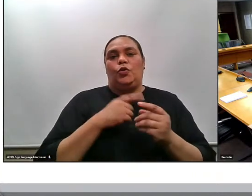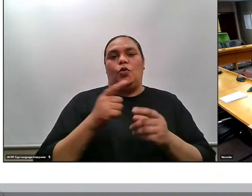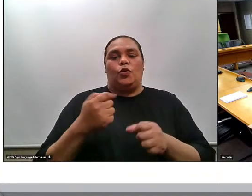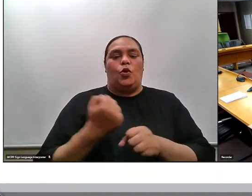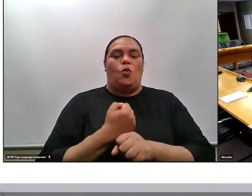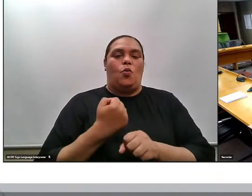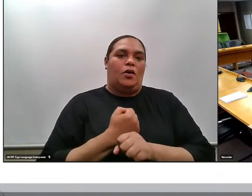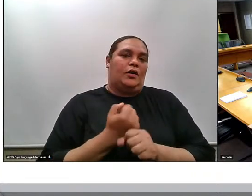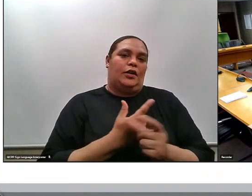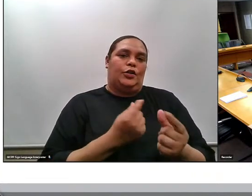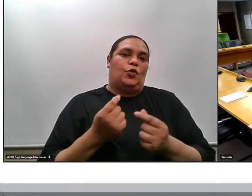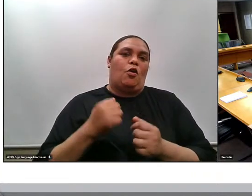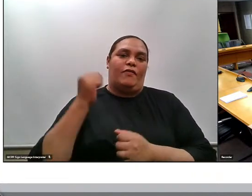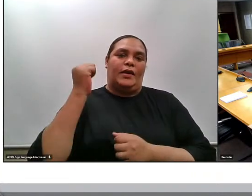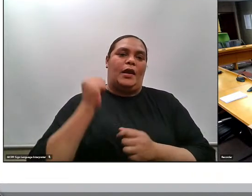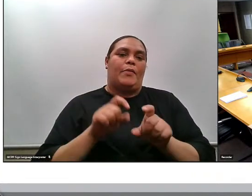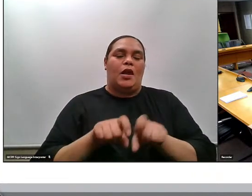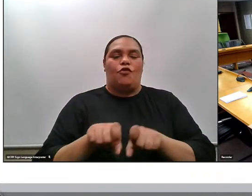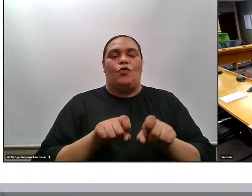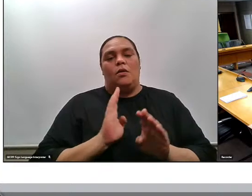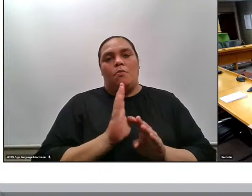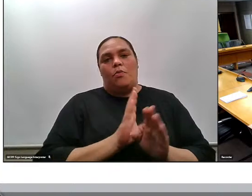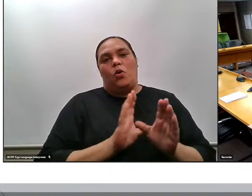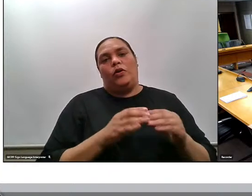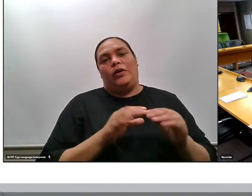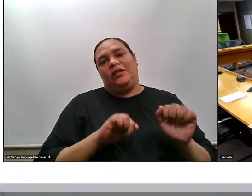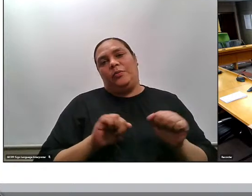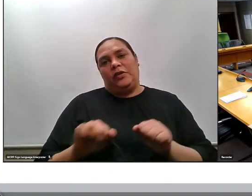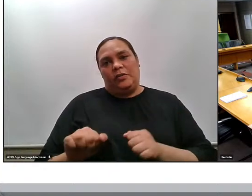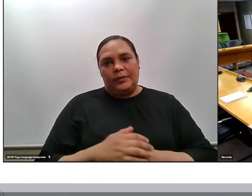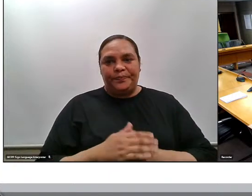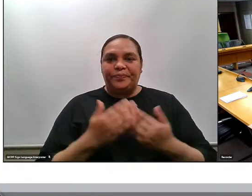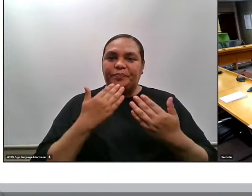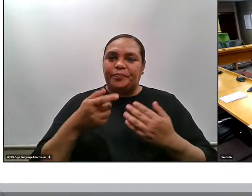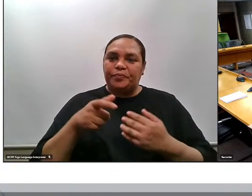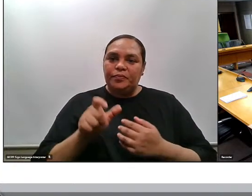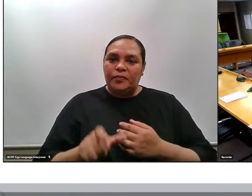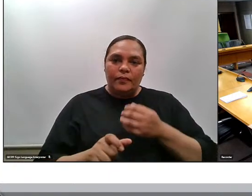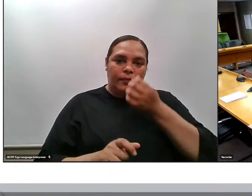workings of the Gambling and Racing Board as possible. Thank you, Chair.